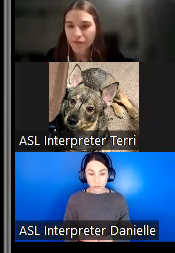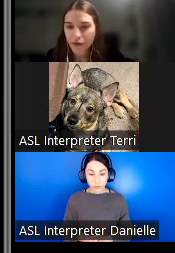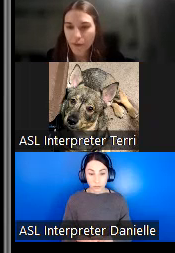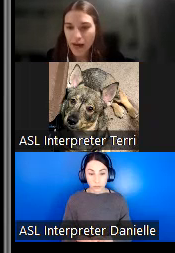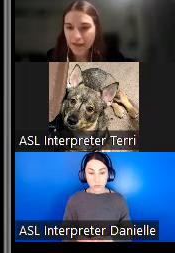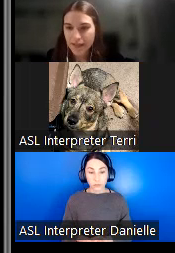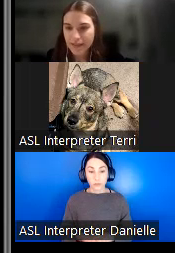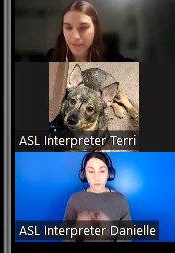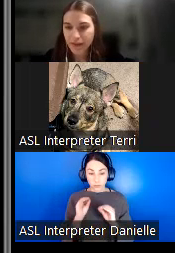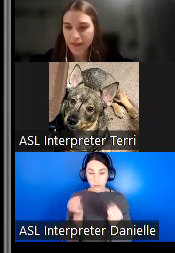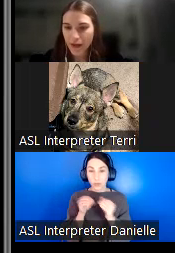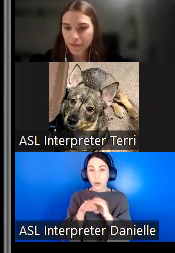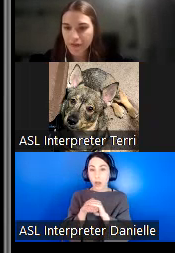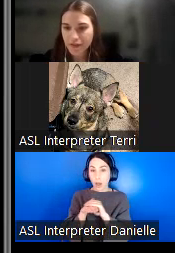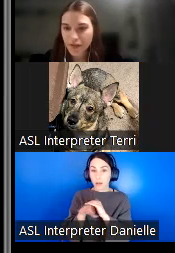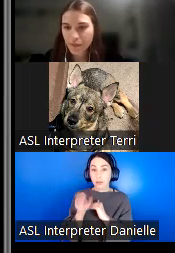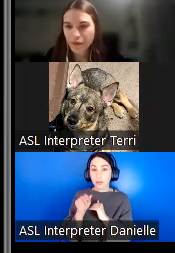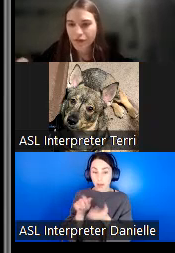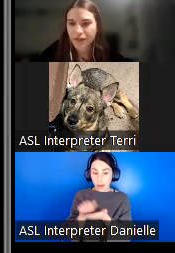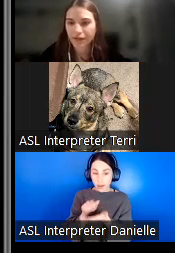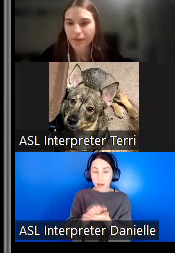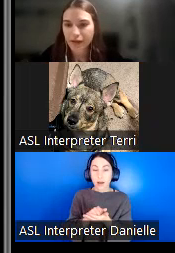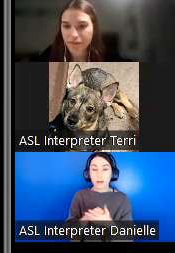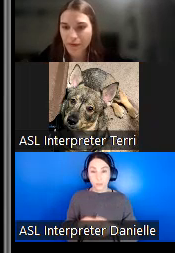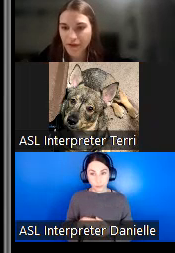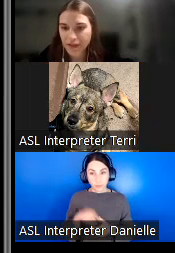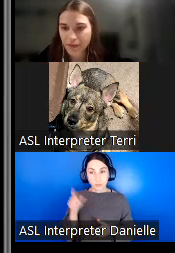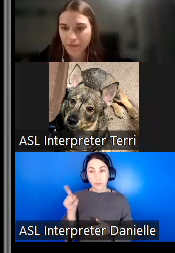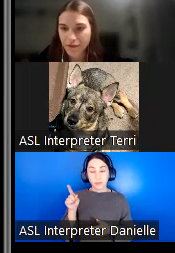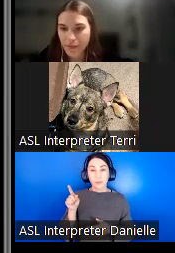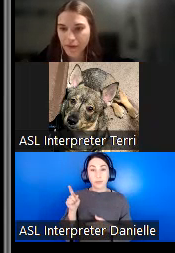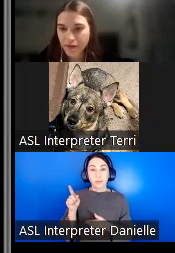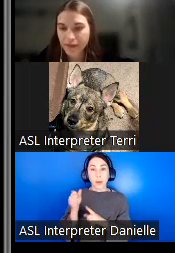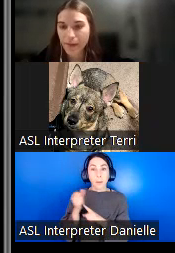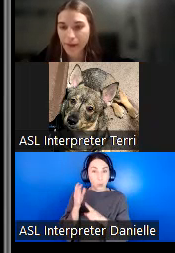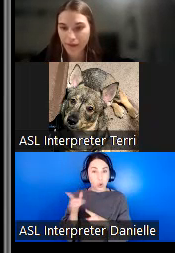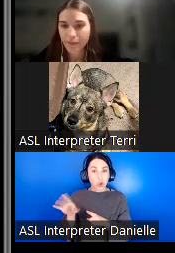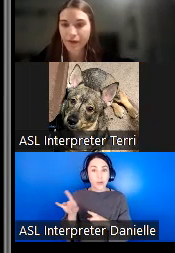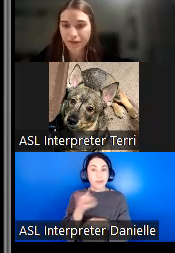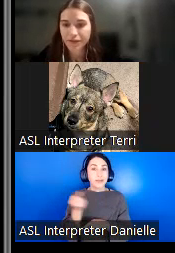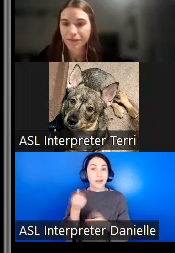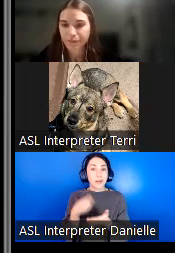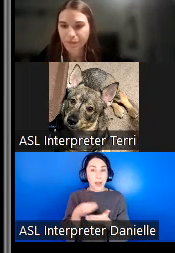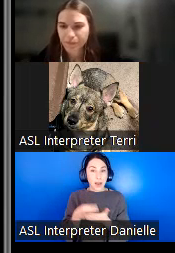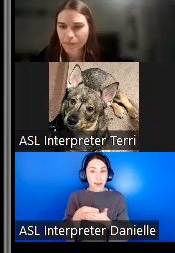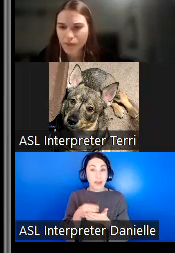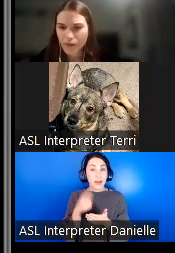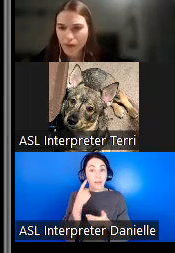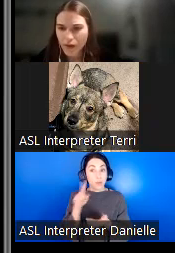So we have no access to bank accounts, abuser taking money from the victim for bills but not paying the